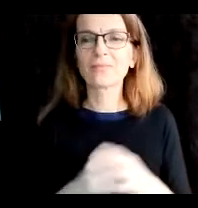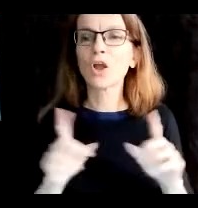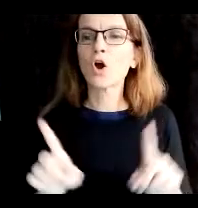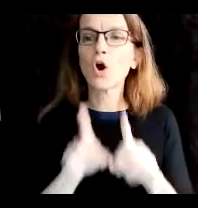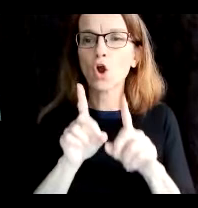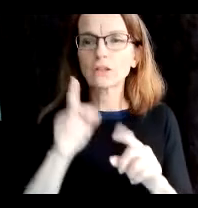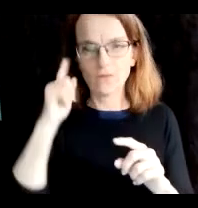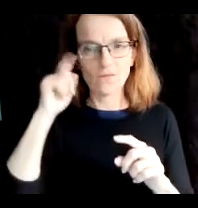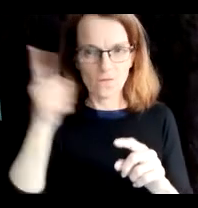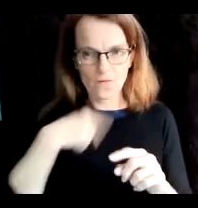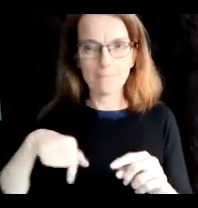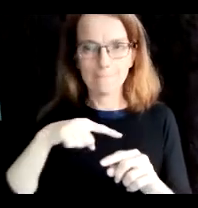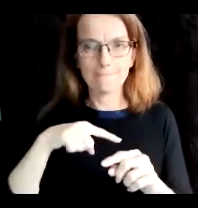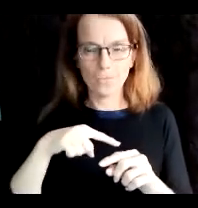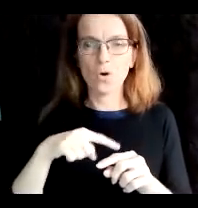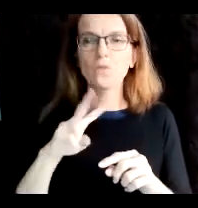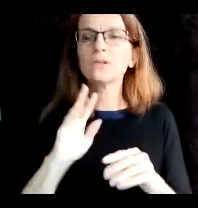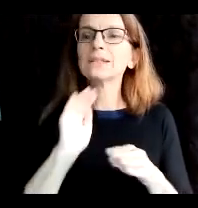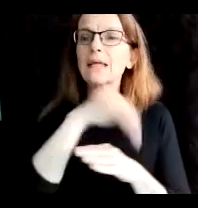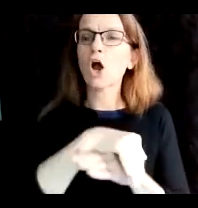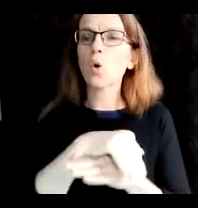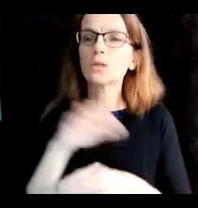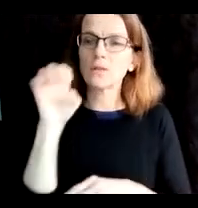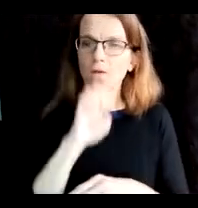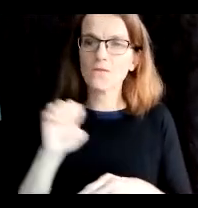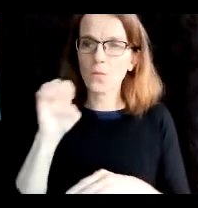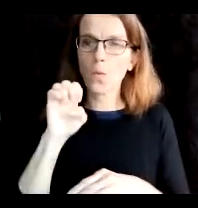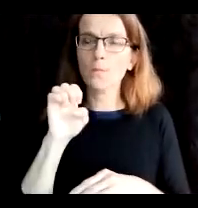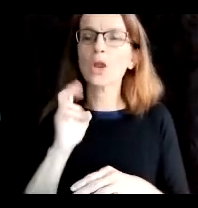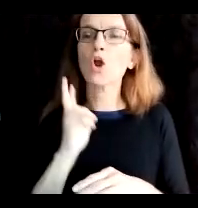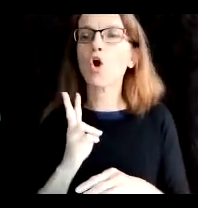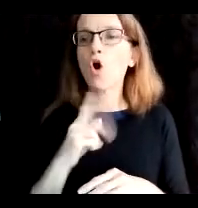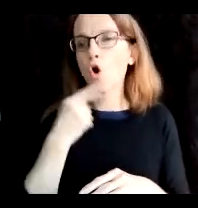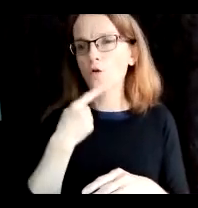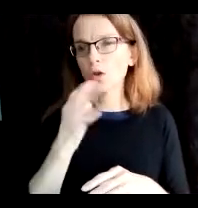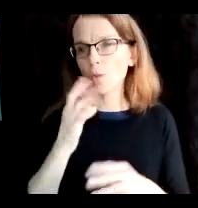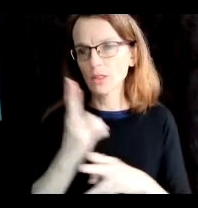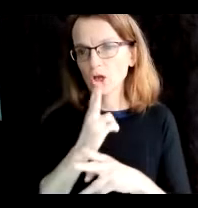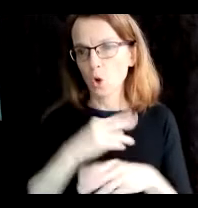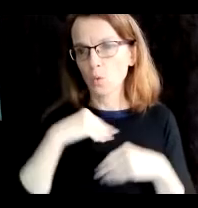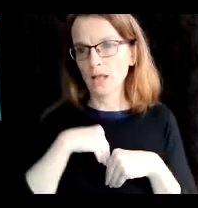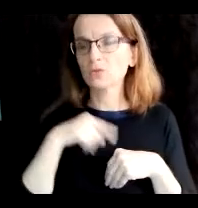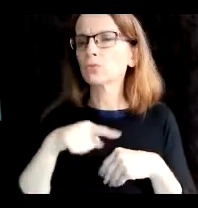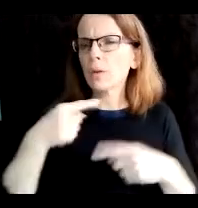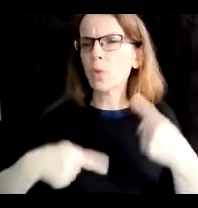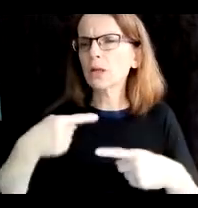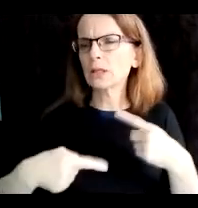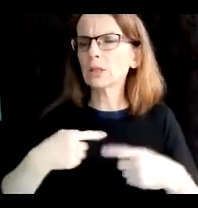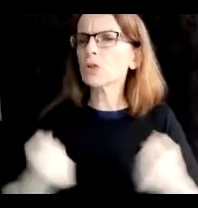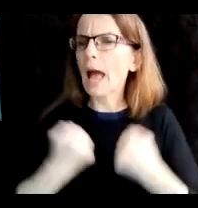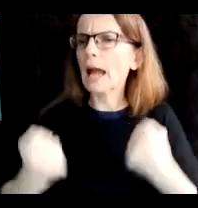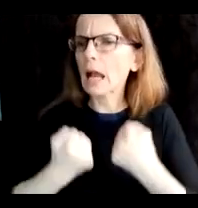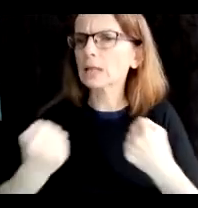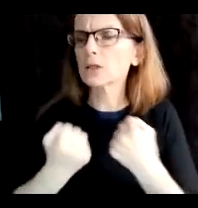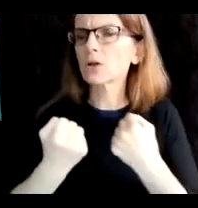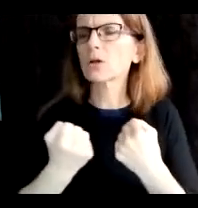when we talk about citizenship, it's mostly about political engagement, representative democracy, and the rights and the duty of the common